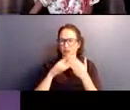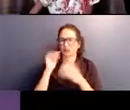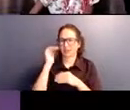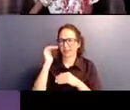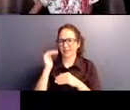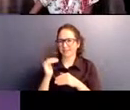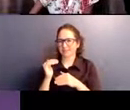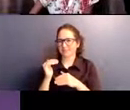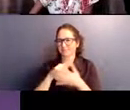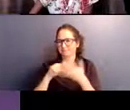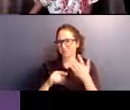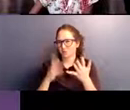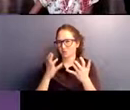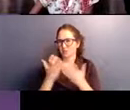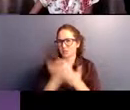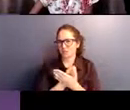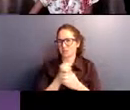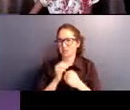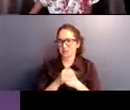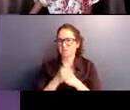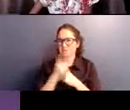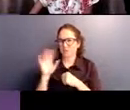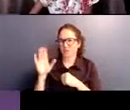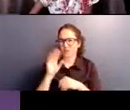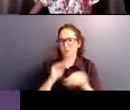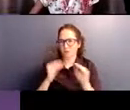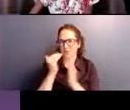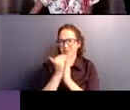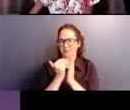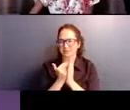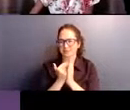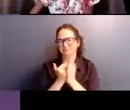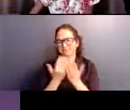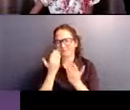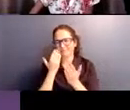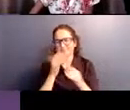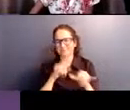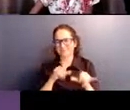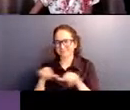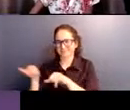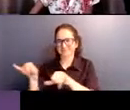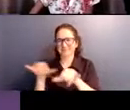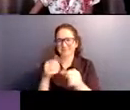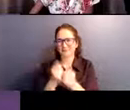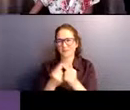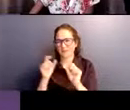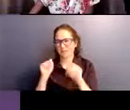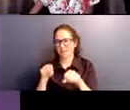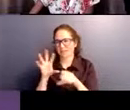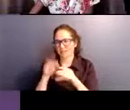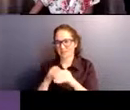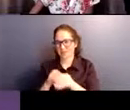kinds of things that you want to use in your movement lesson so that everybody's able to